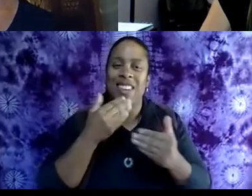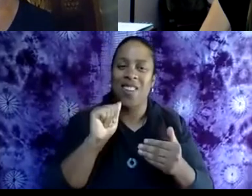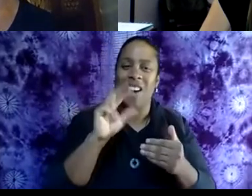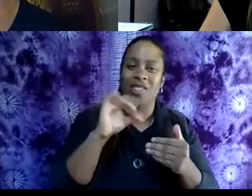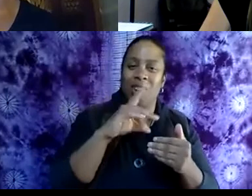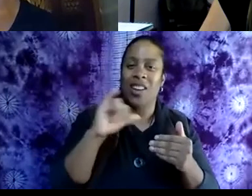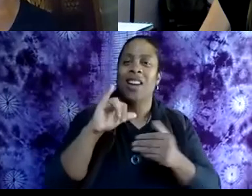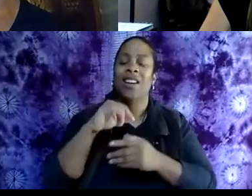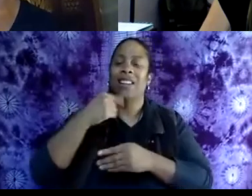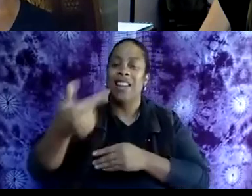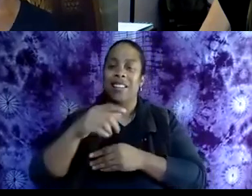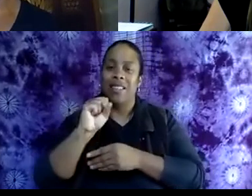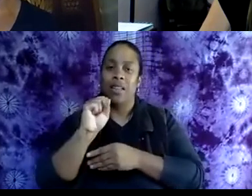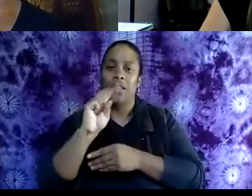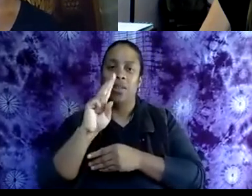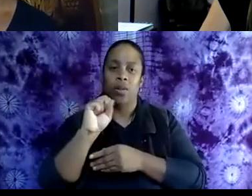is next.